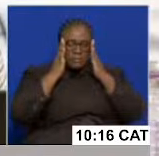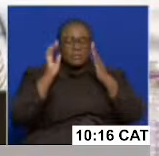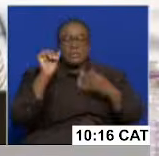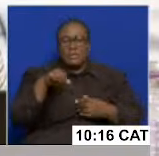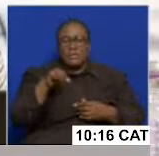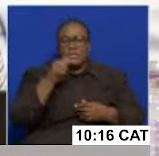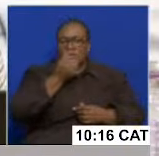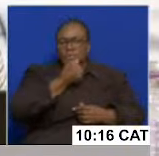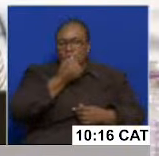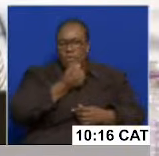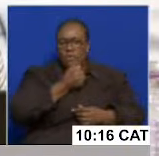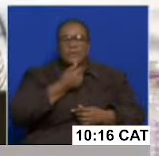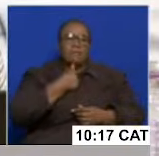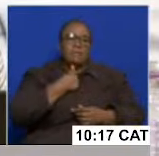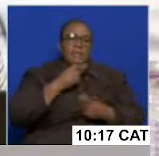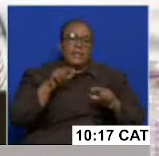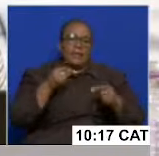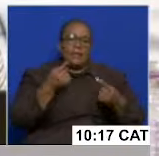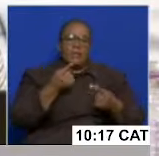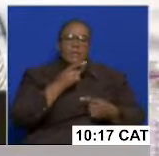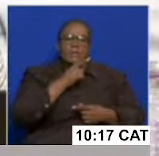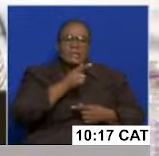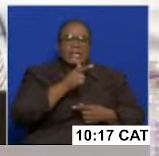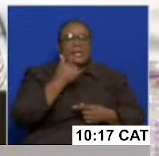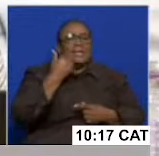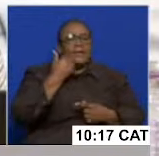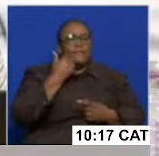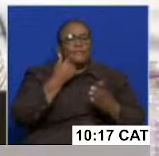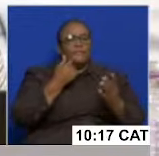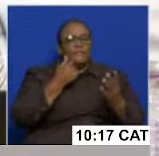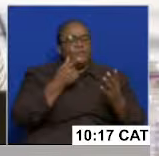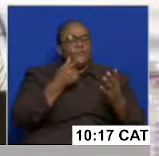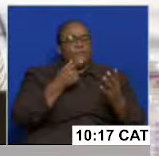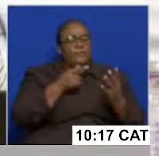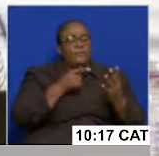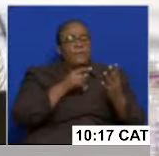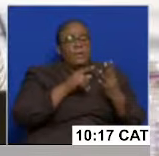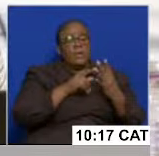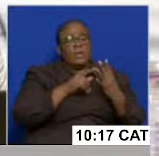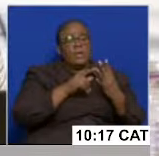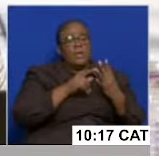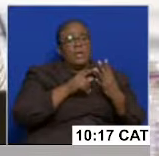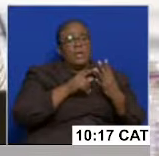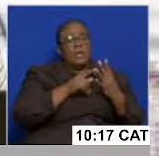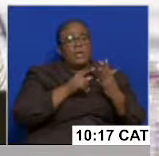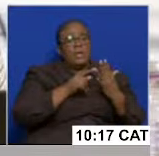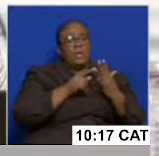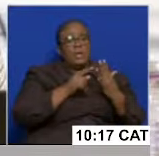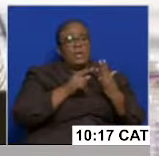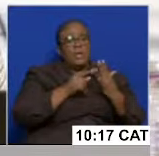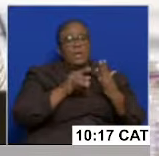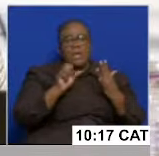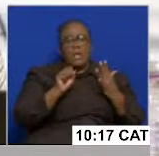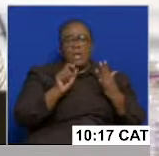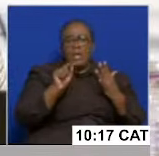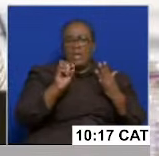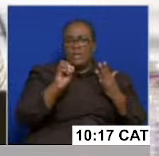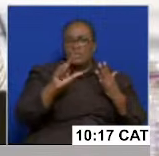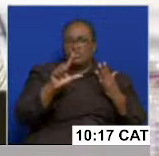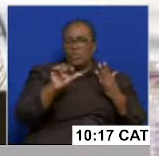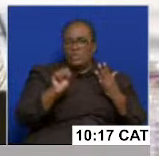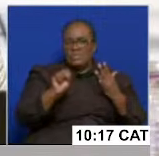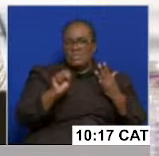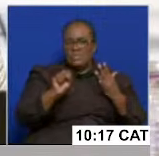if Keisha Stolz was alone or Keisha Stolz was with the civilian guy